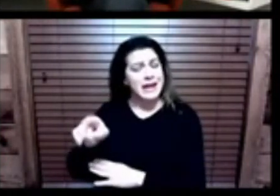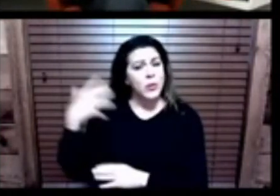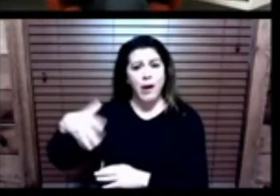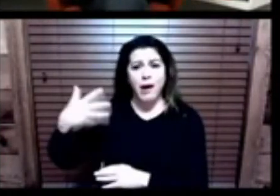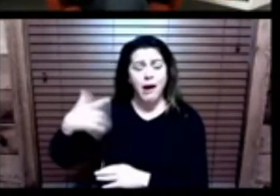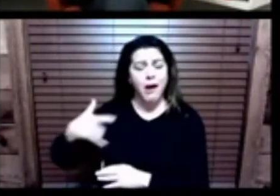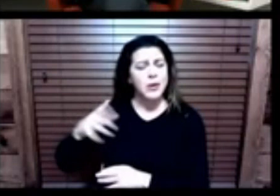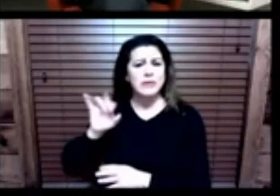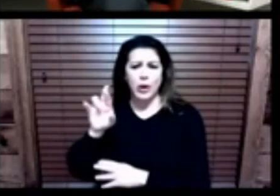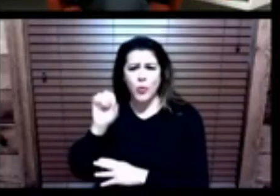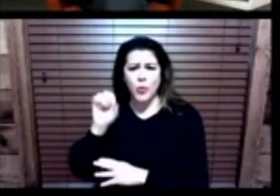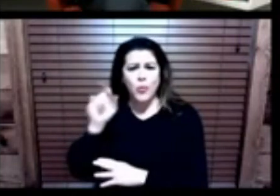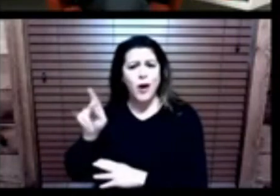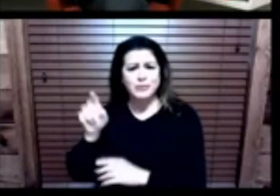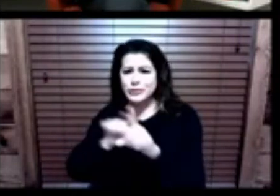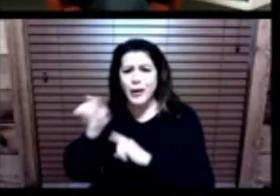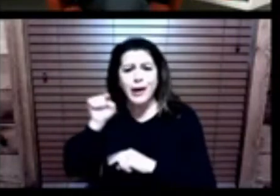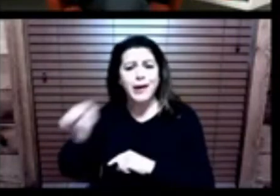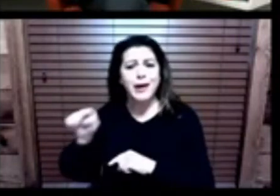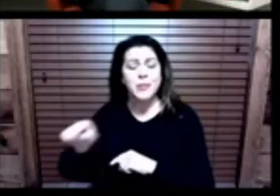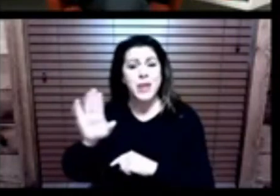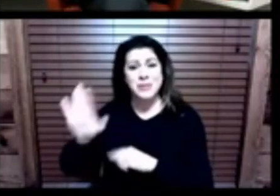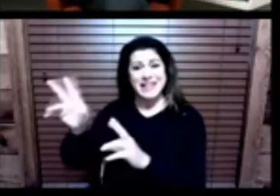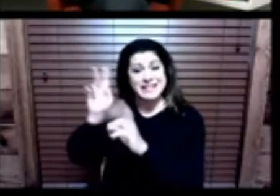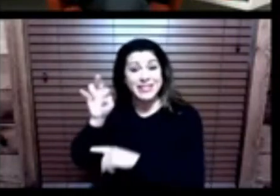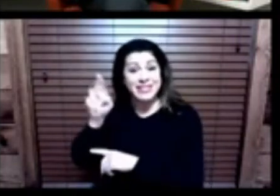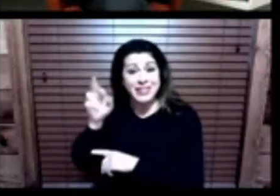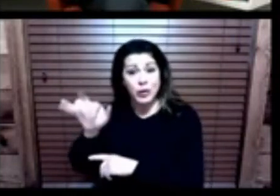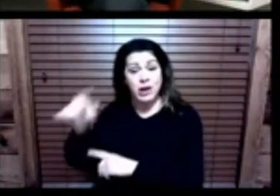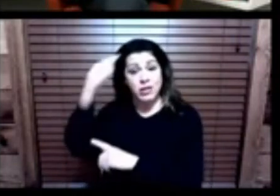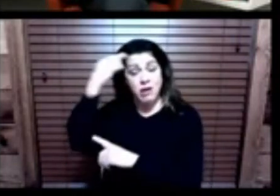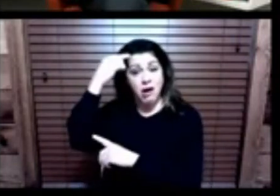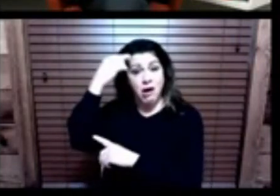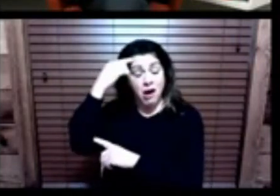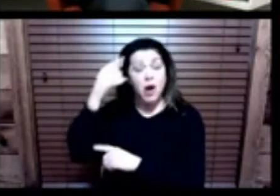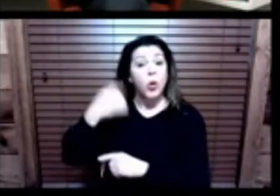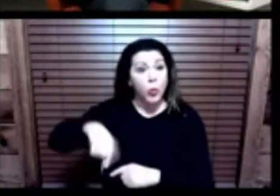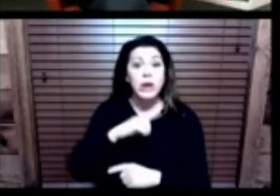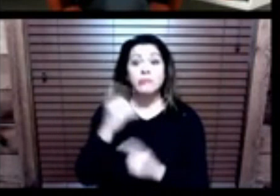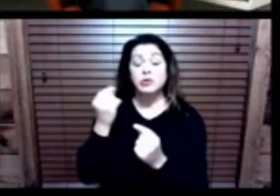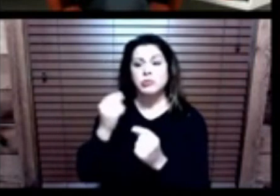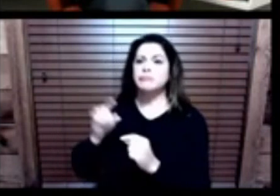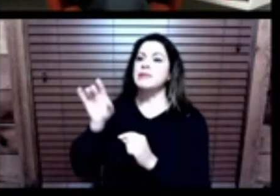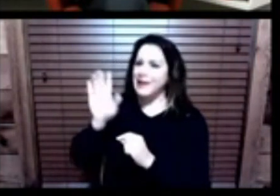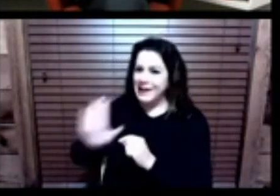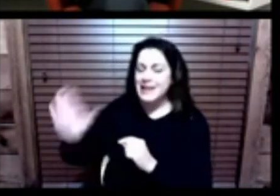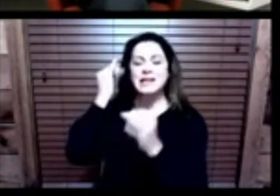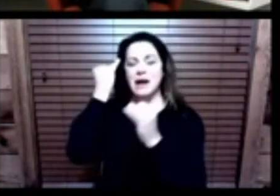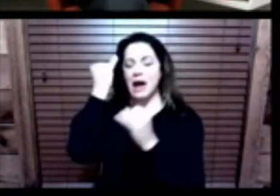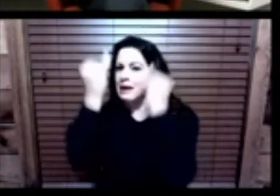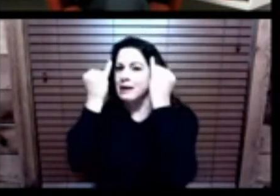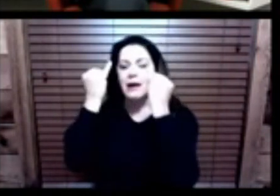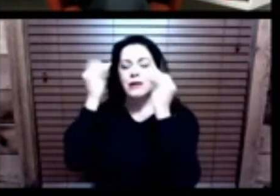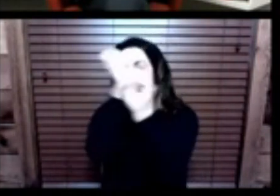That was the theory of Bootsy. He had that image. So we did his whole image right the same time we